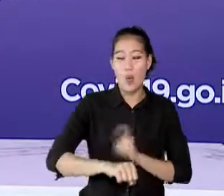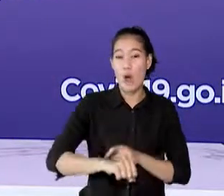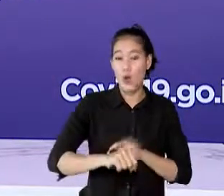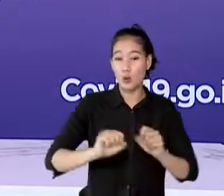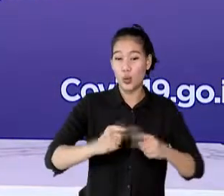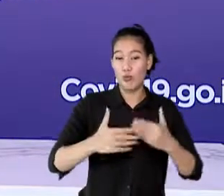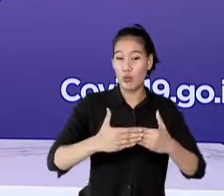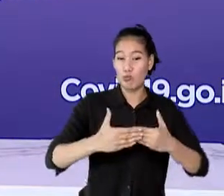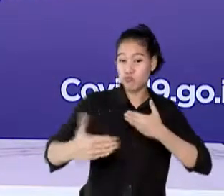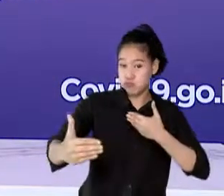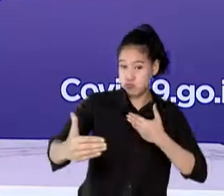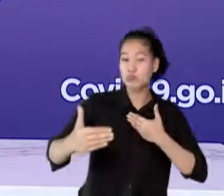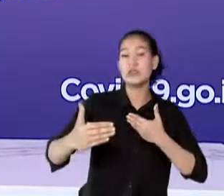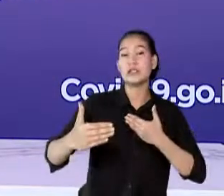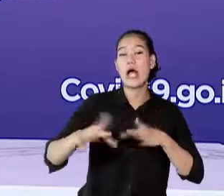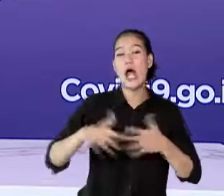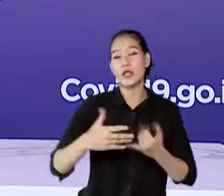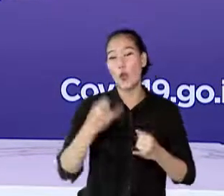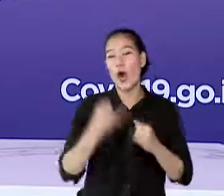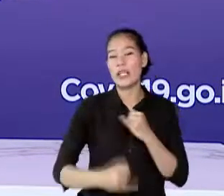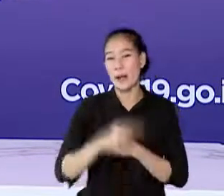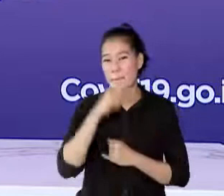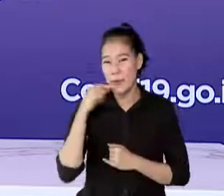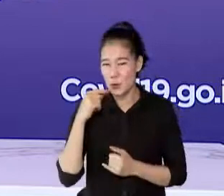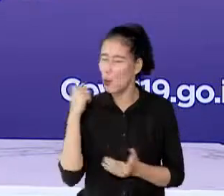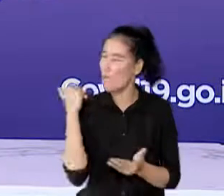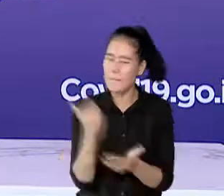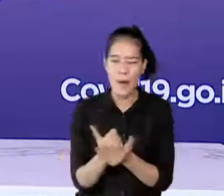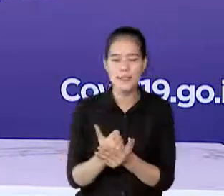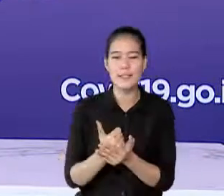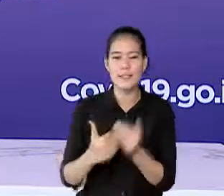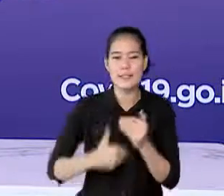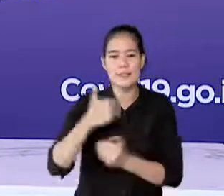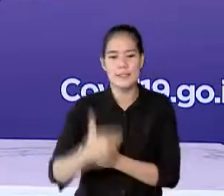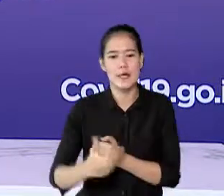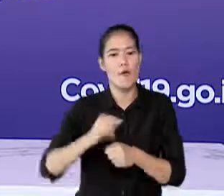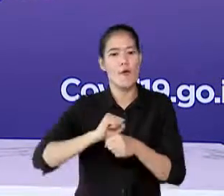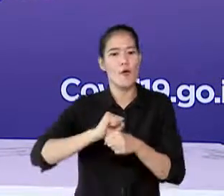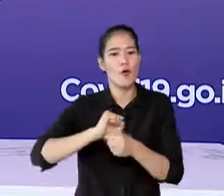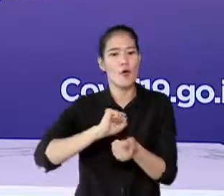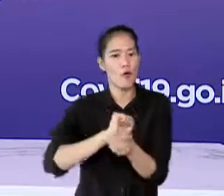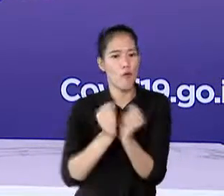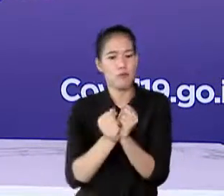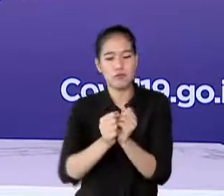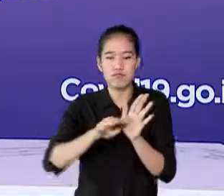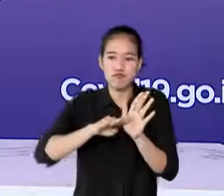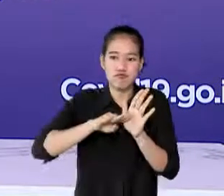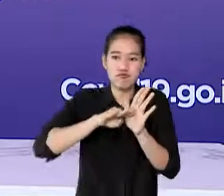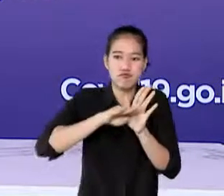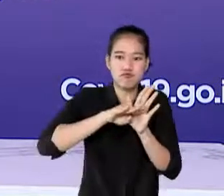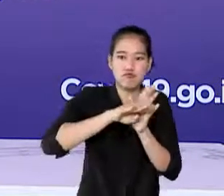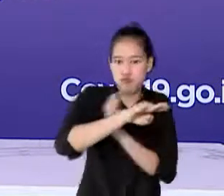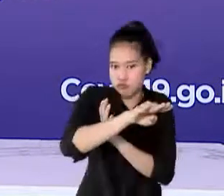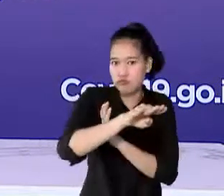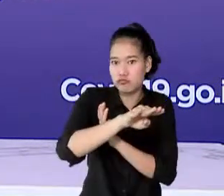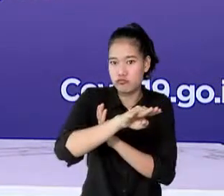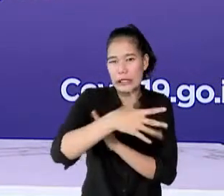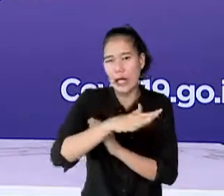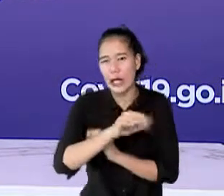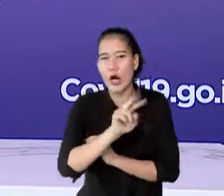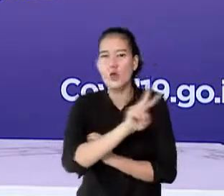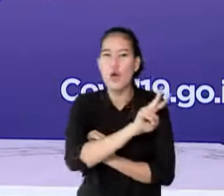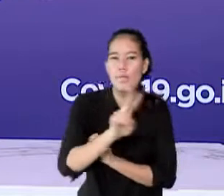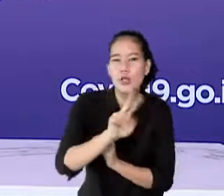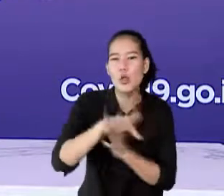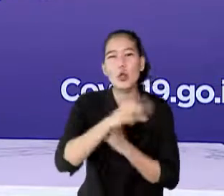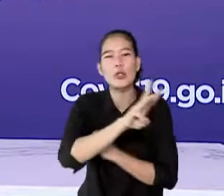holidays or weekends, it's followed with the 2 weeks up to 3 weeks after that, followed